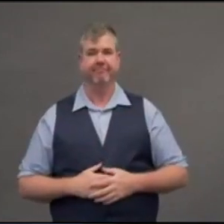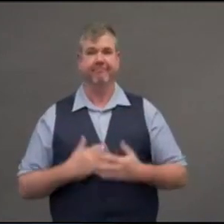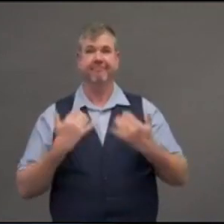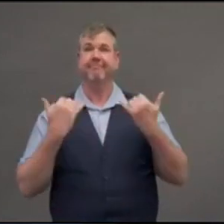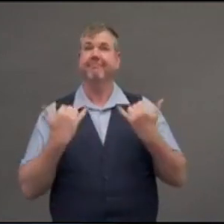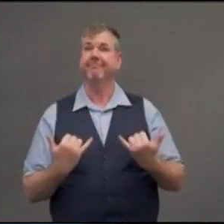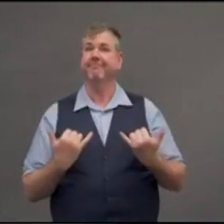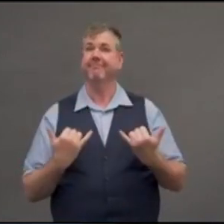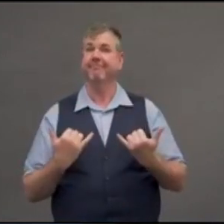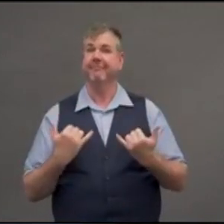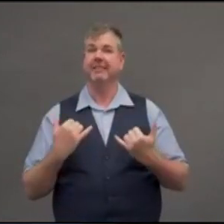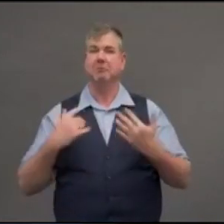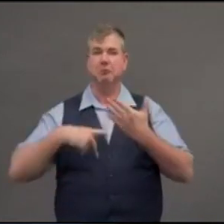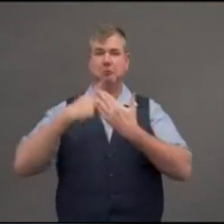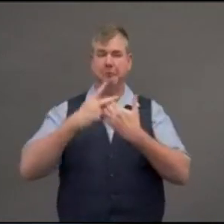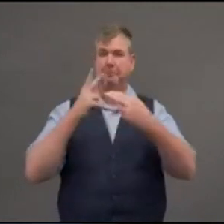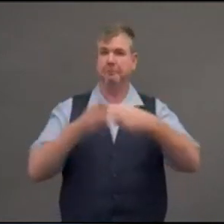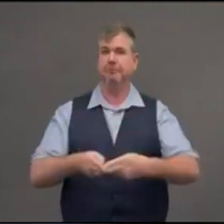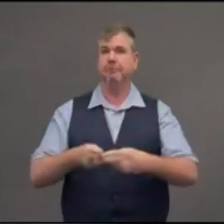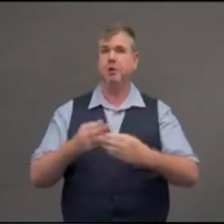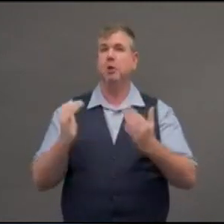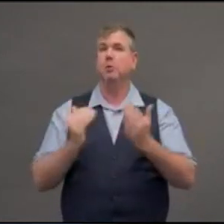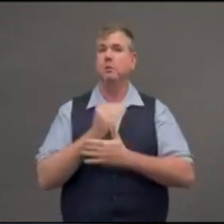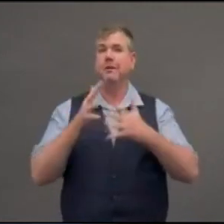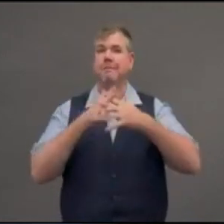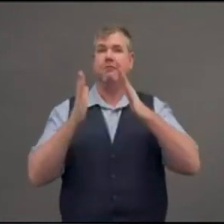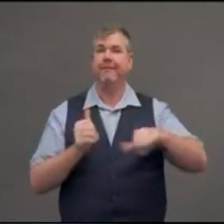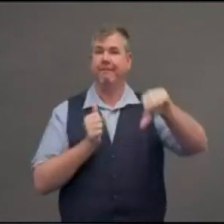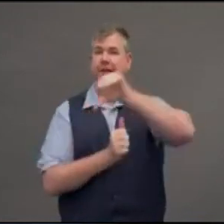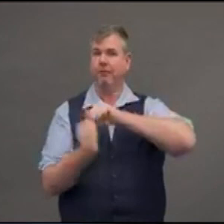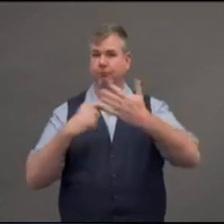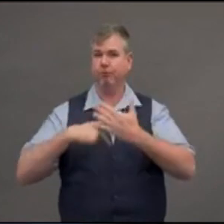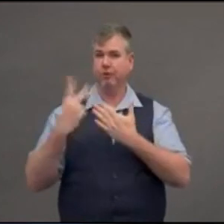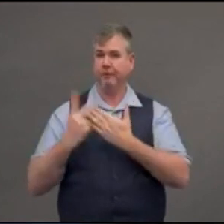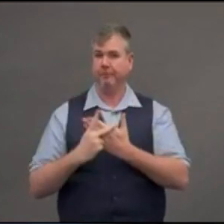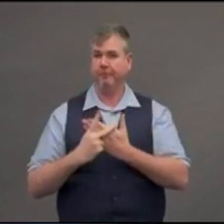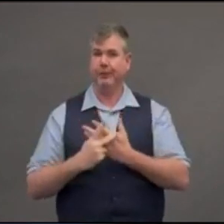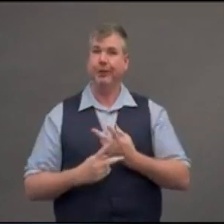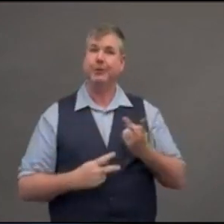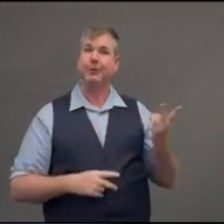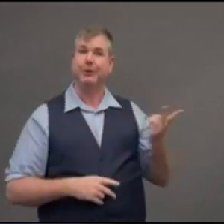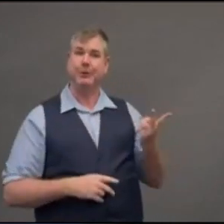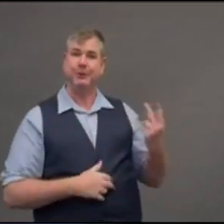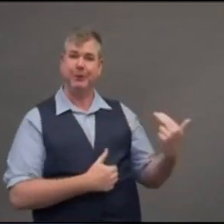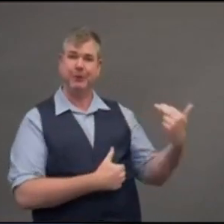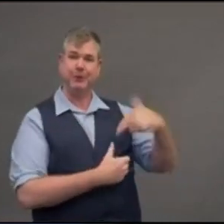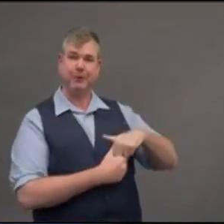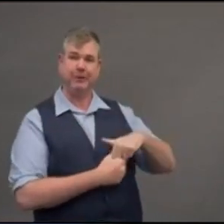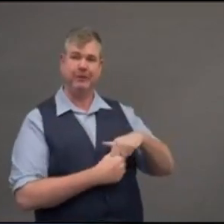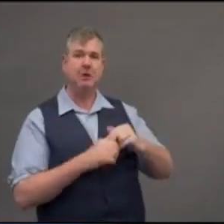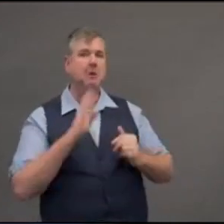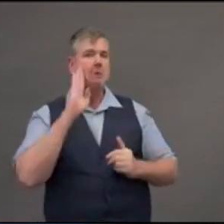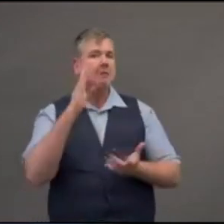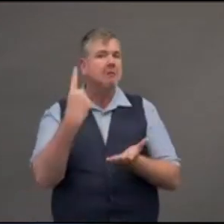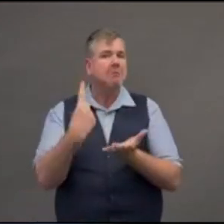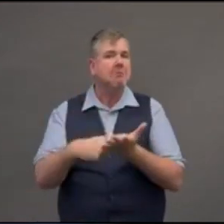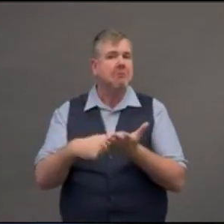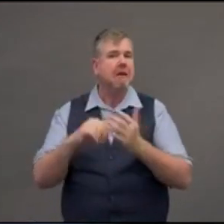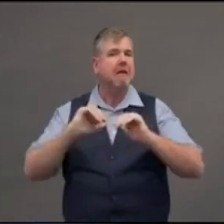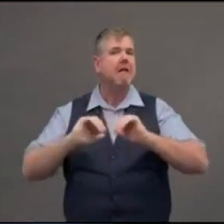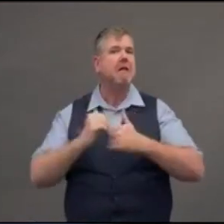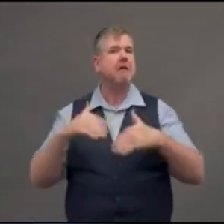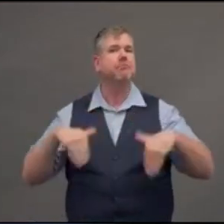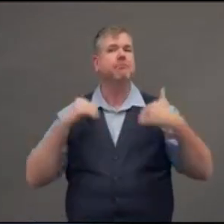to discuss how are young people coping with COVID-19. And I have